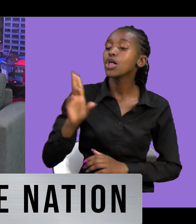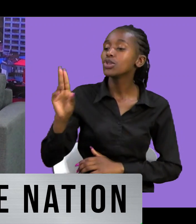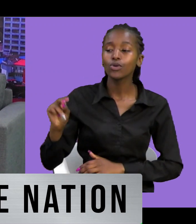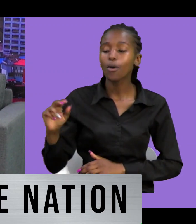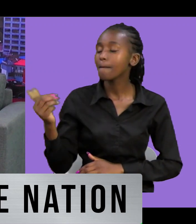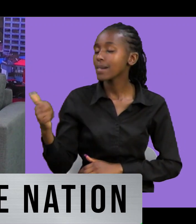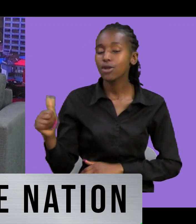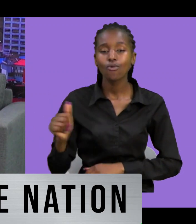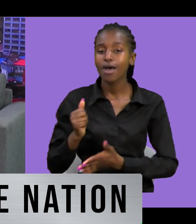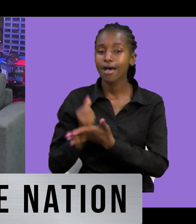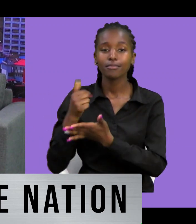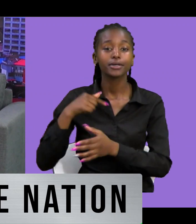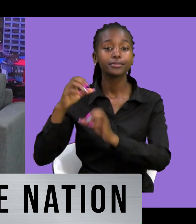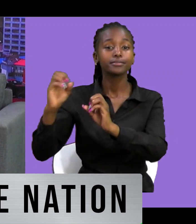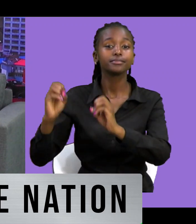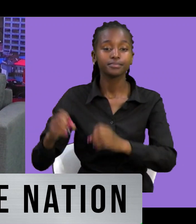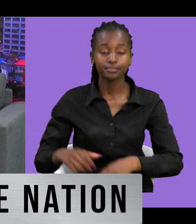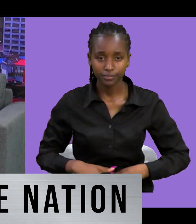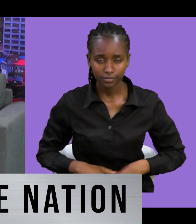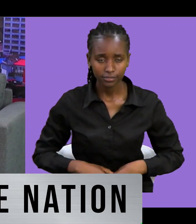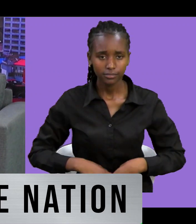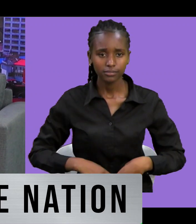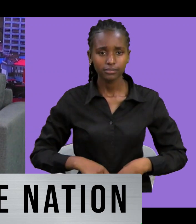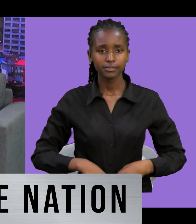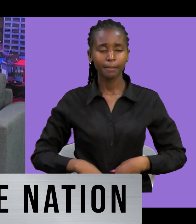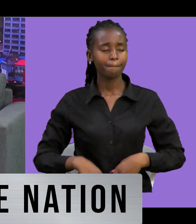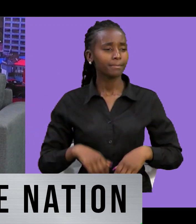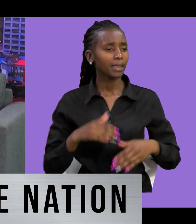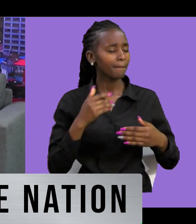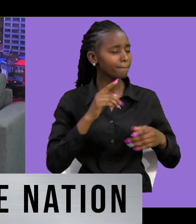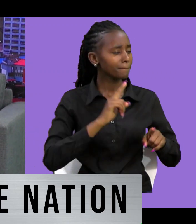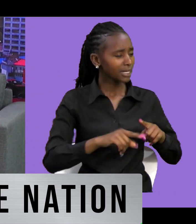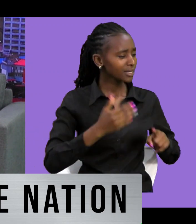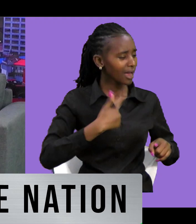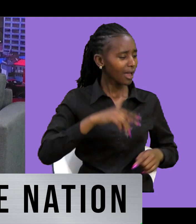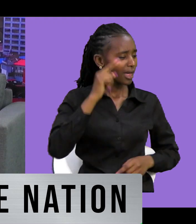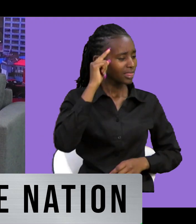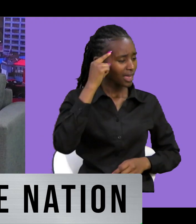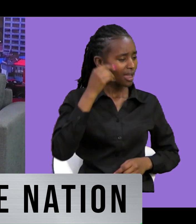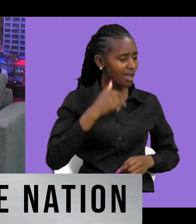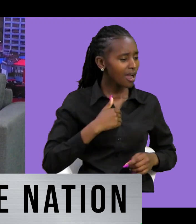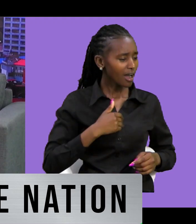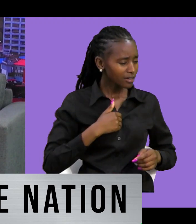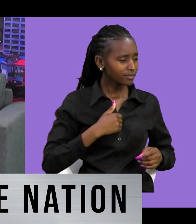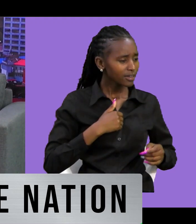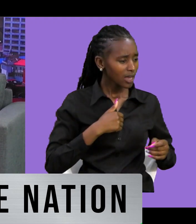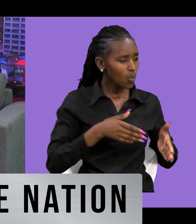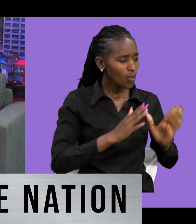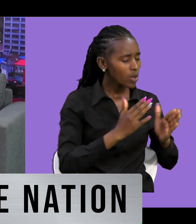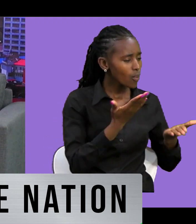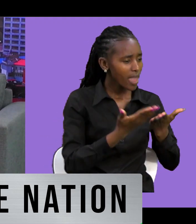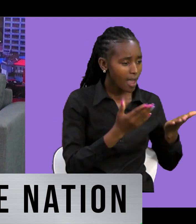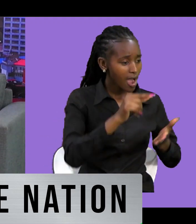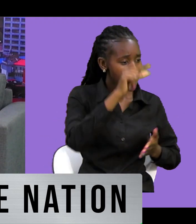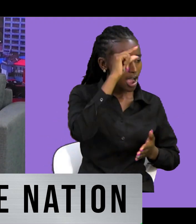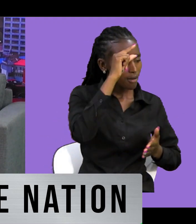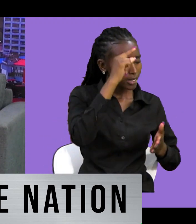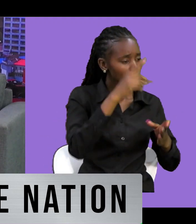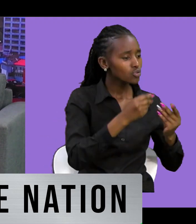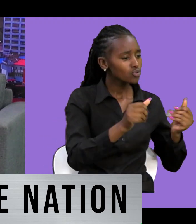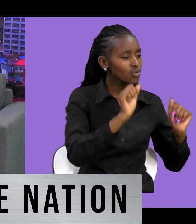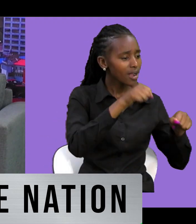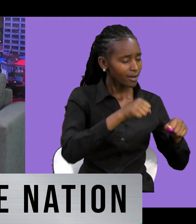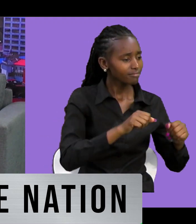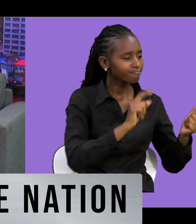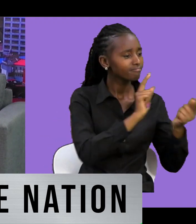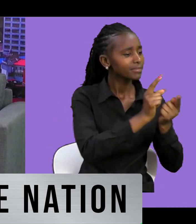lazima there is a place where the government interventions have met you as a young Kenyan. There must